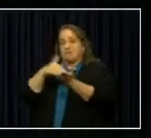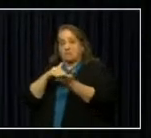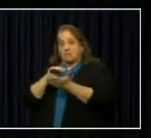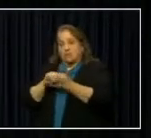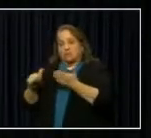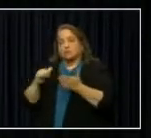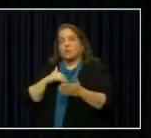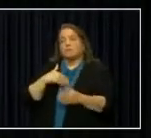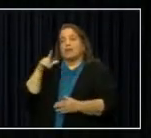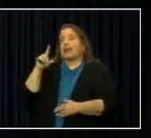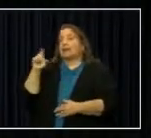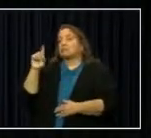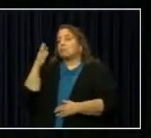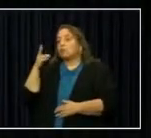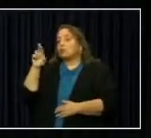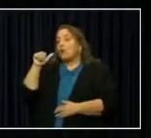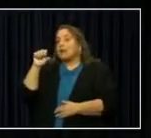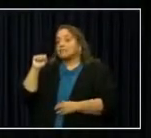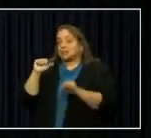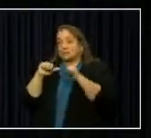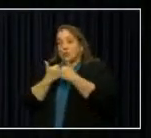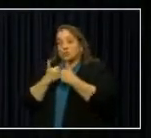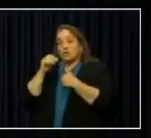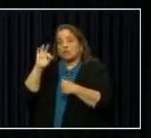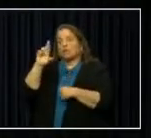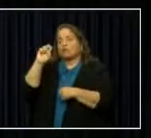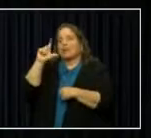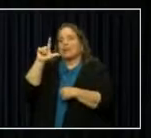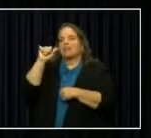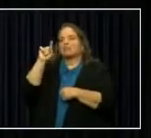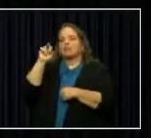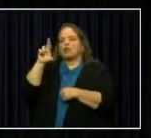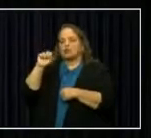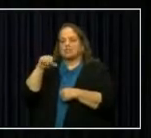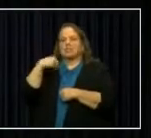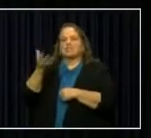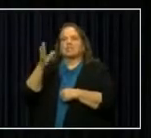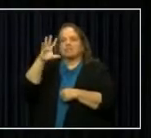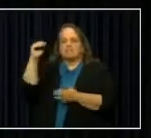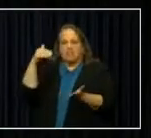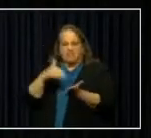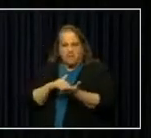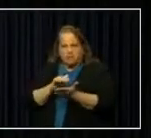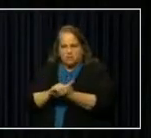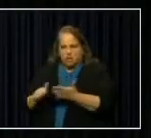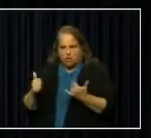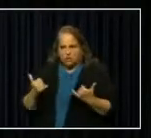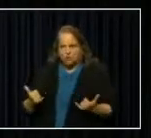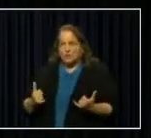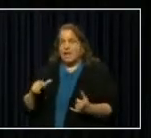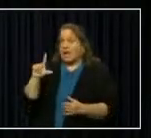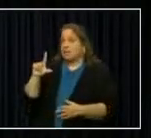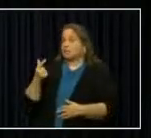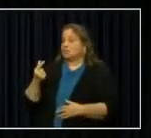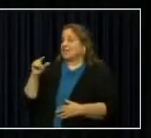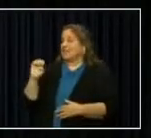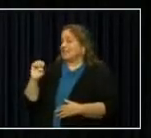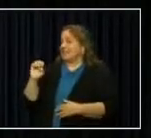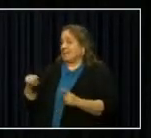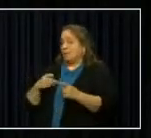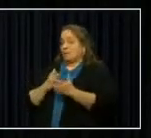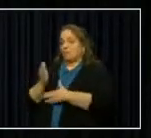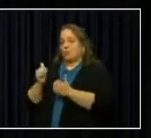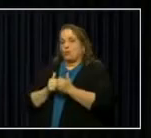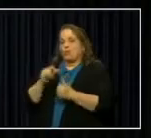$25,000. We had the Lexington Bluegrass Association of Realtors give $50,000 today. LG&E came through